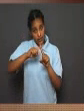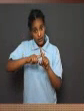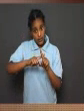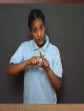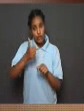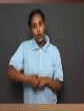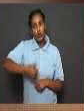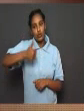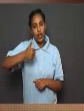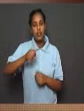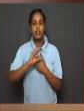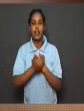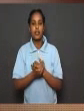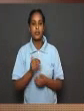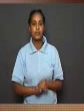their original state.